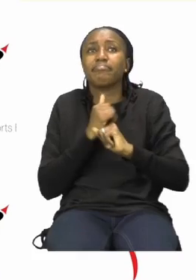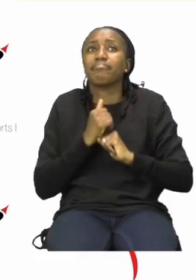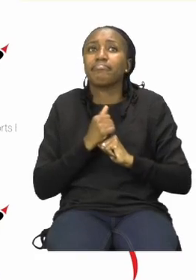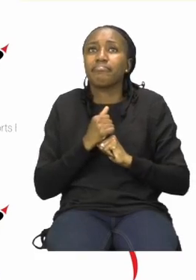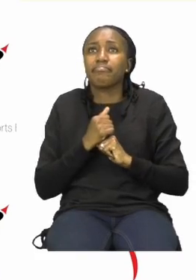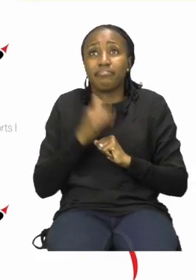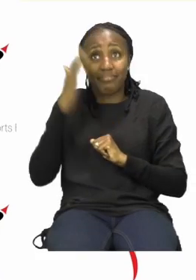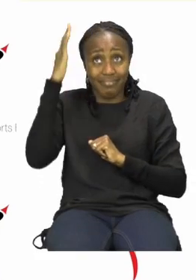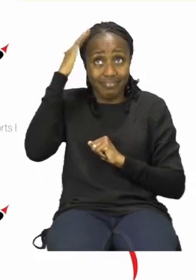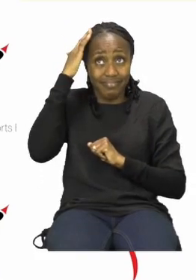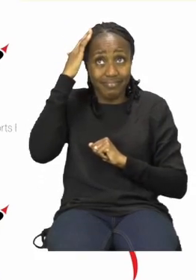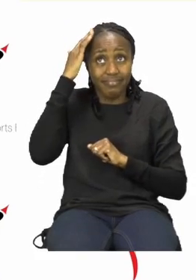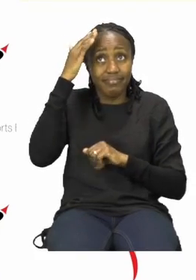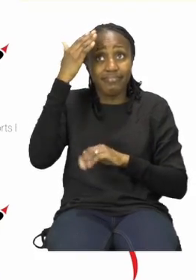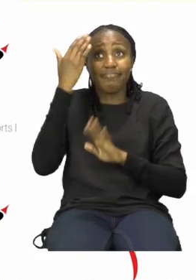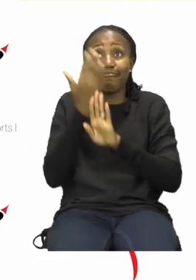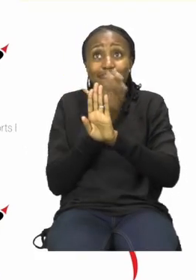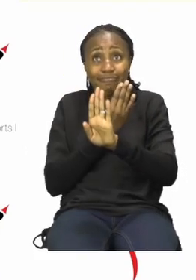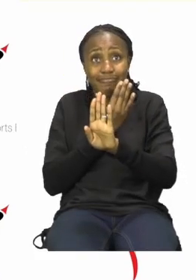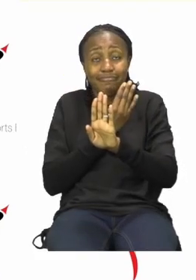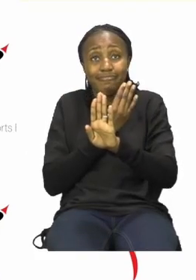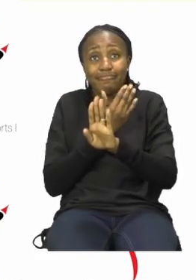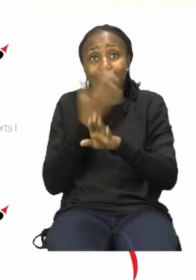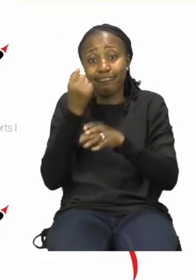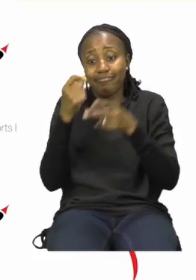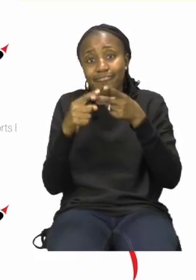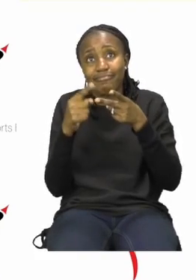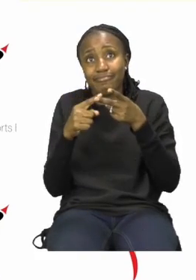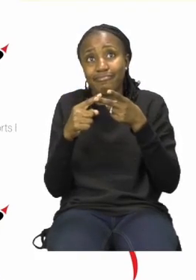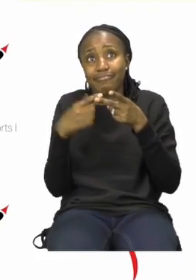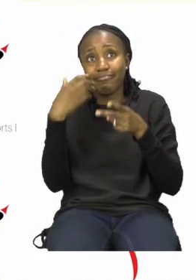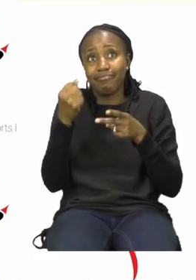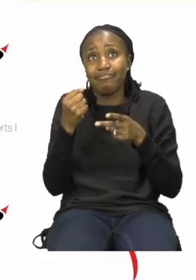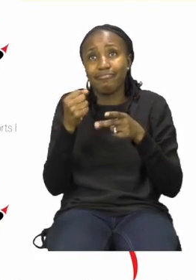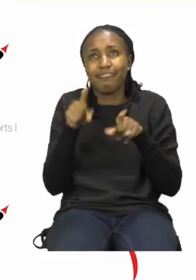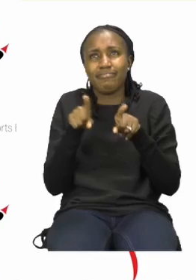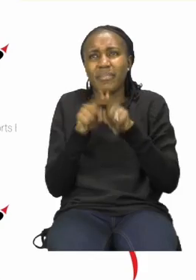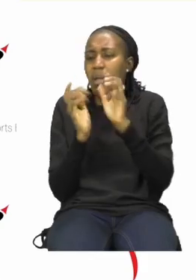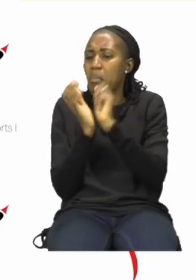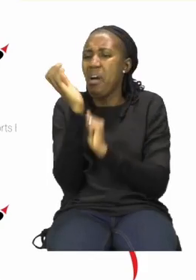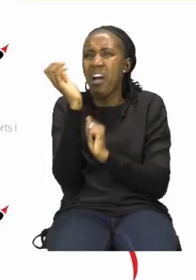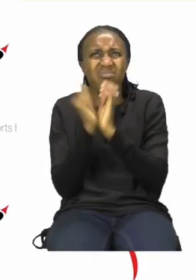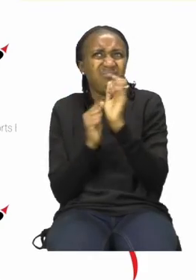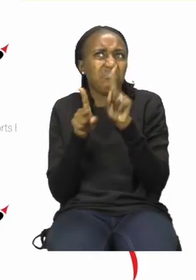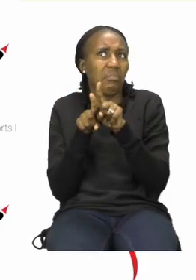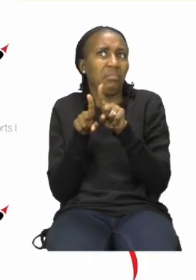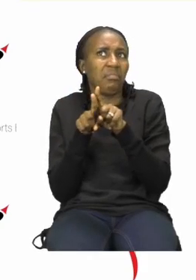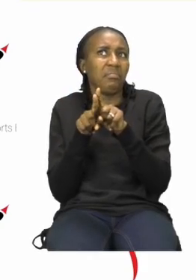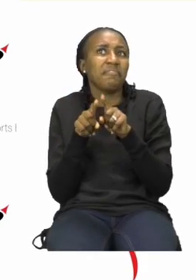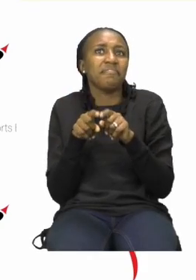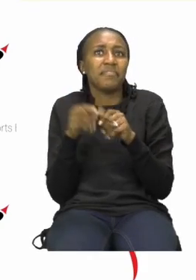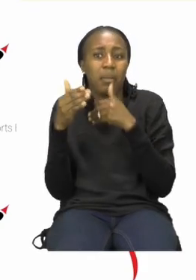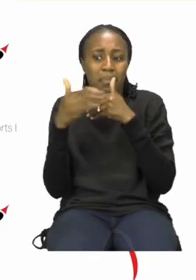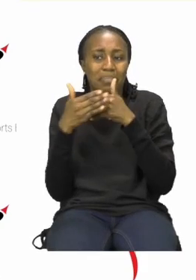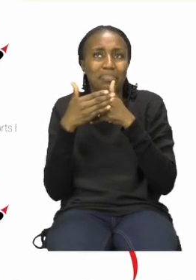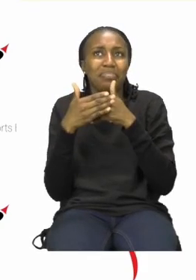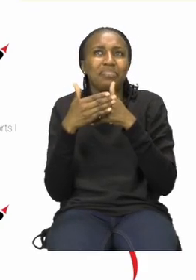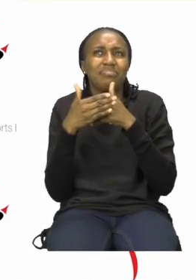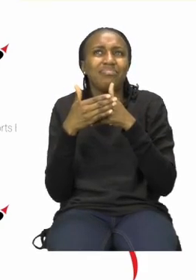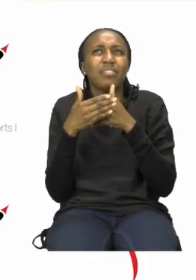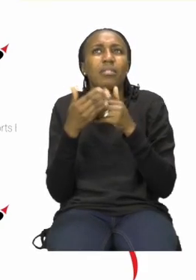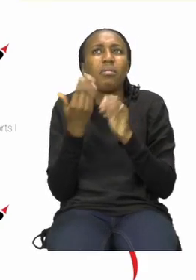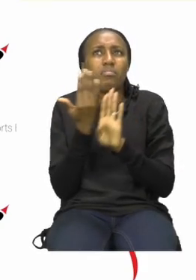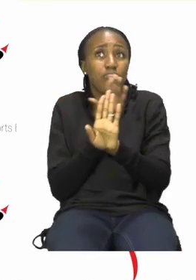head. We have kote, which is the glove, also very much padded